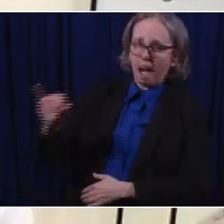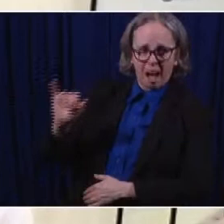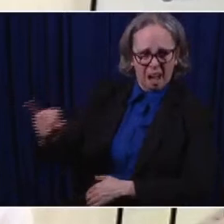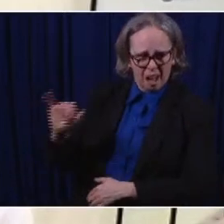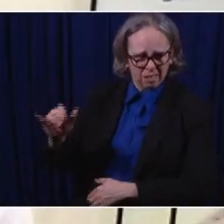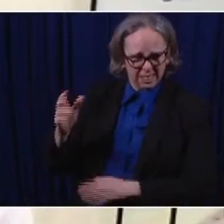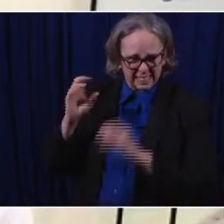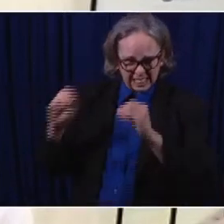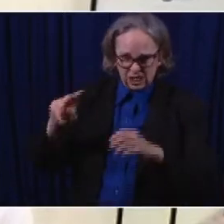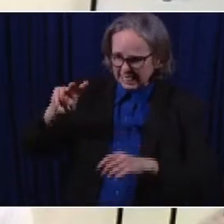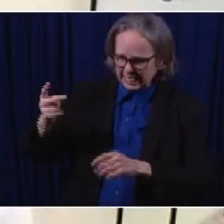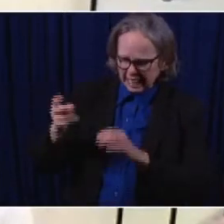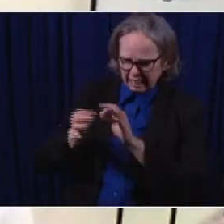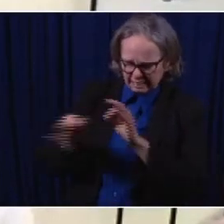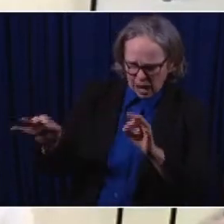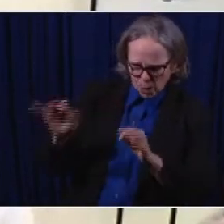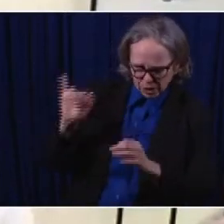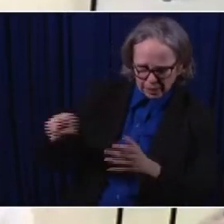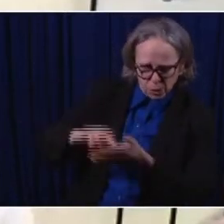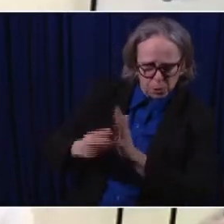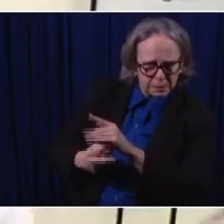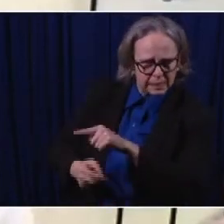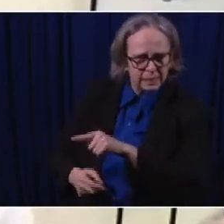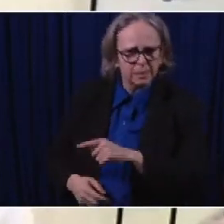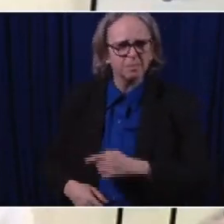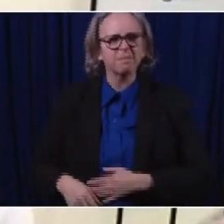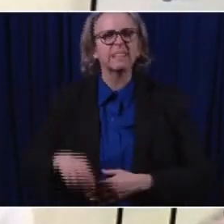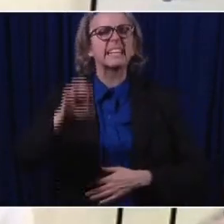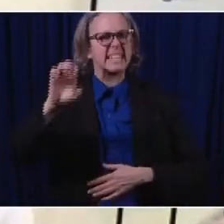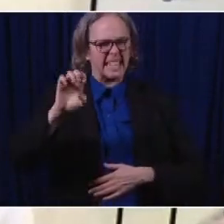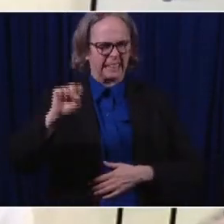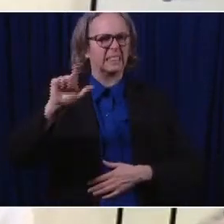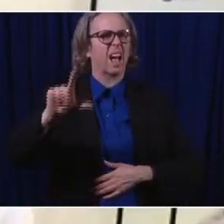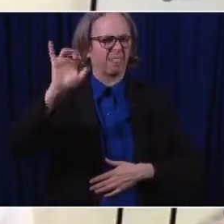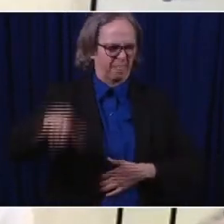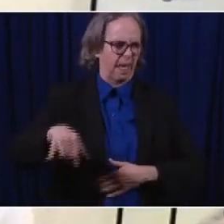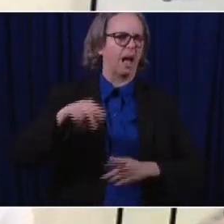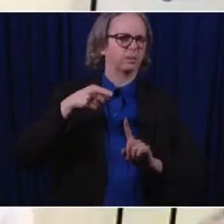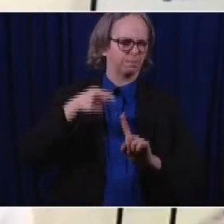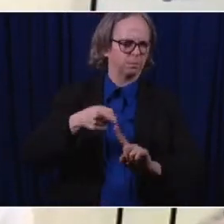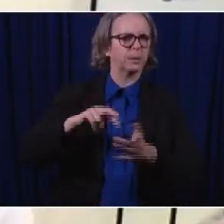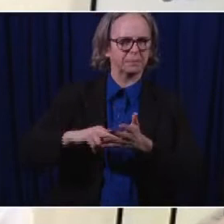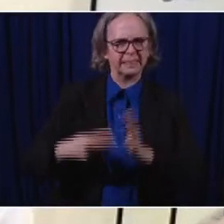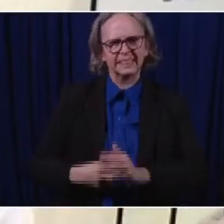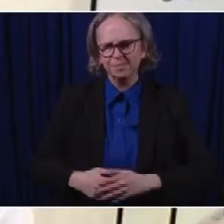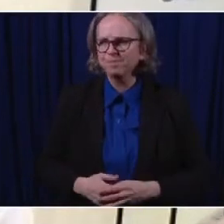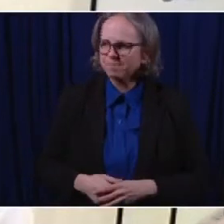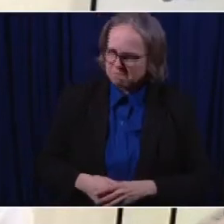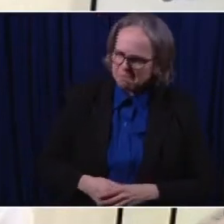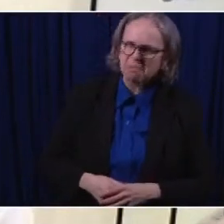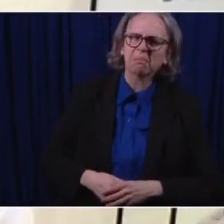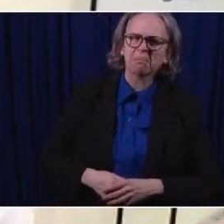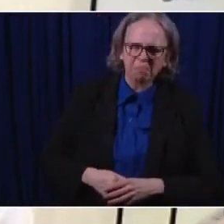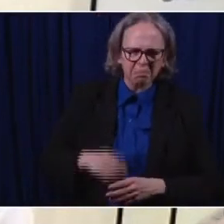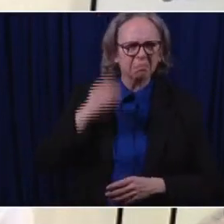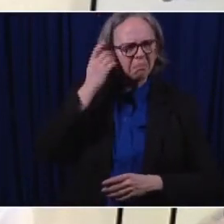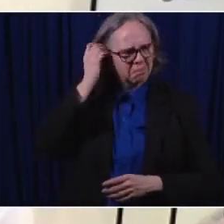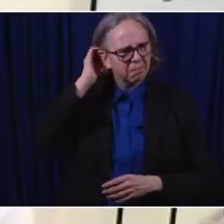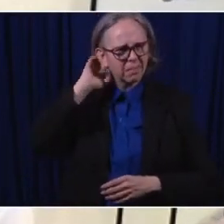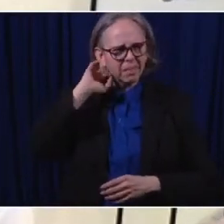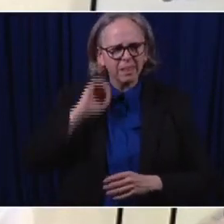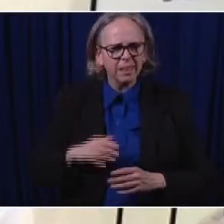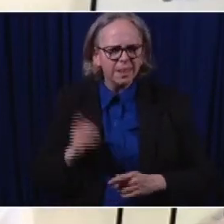language? English? Yeah, English as a second language. Meaning English to students whose primary languages are other